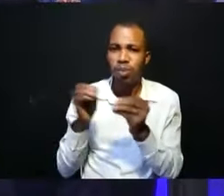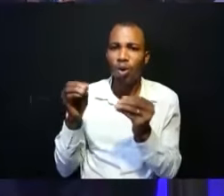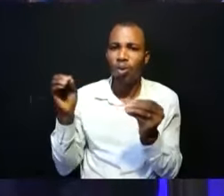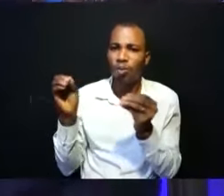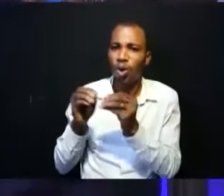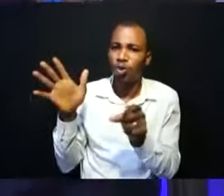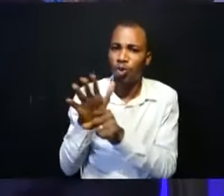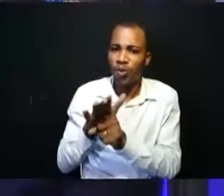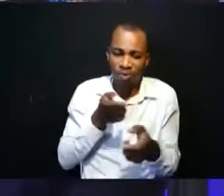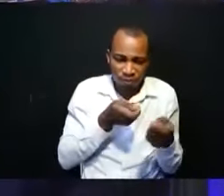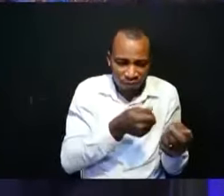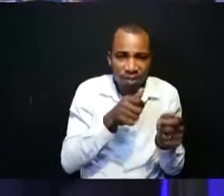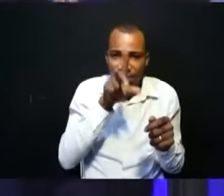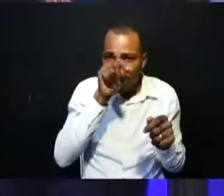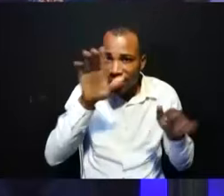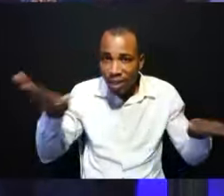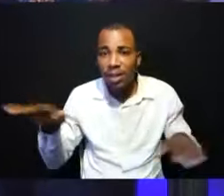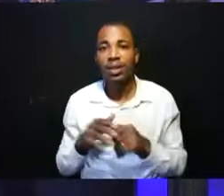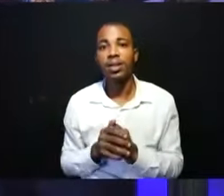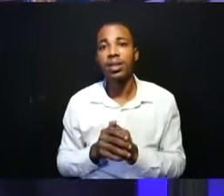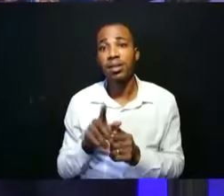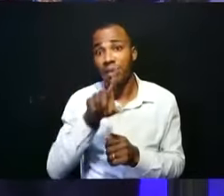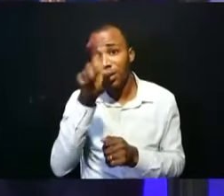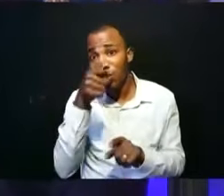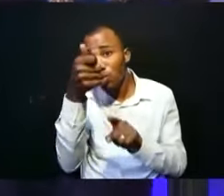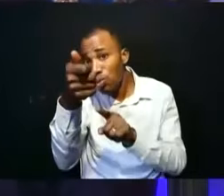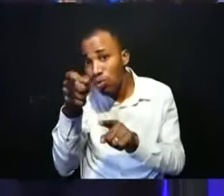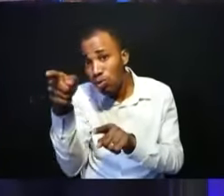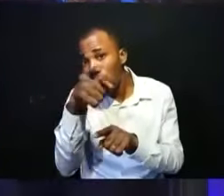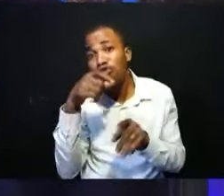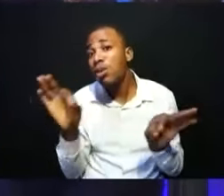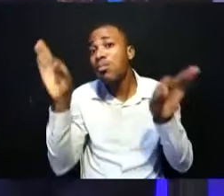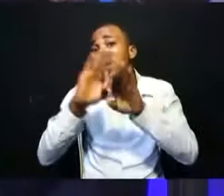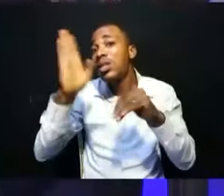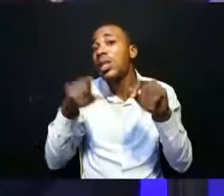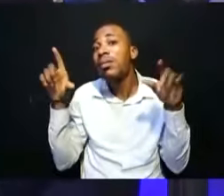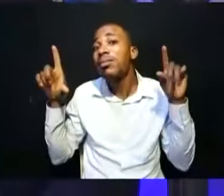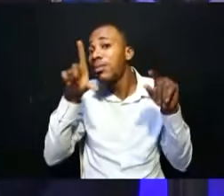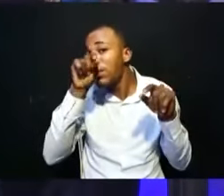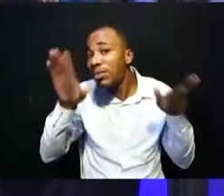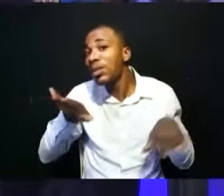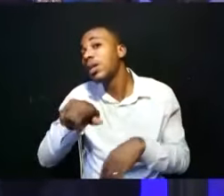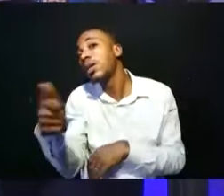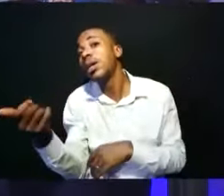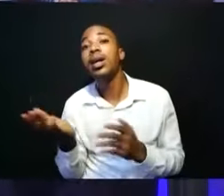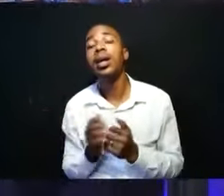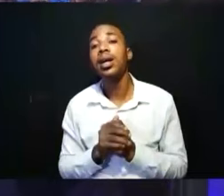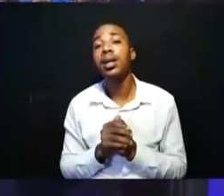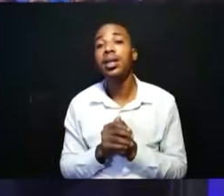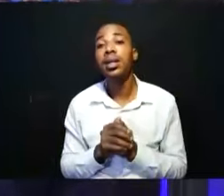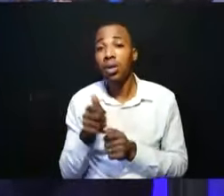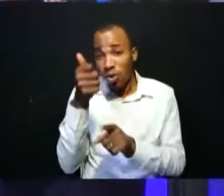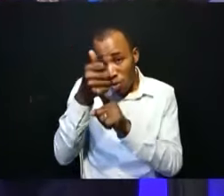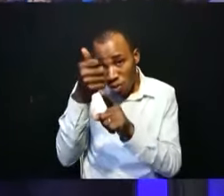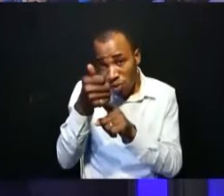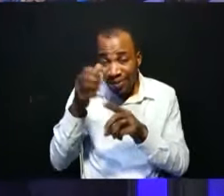Are you not much more valuable than they? Can any of you,